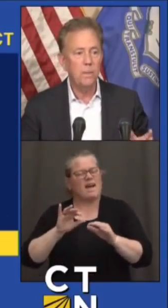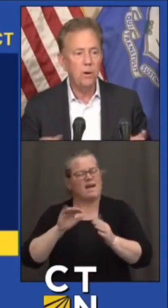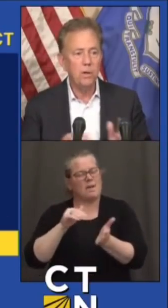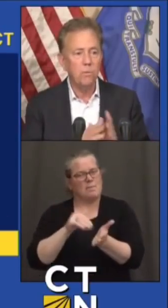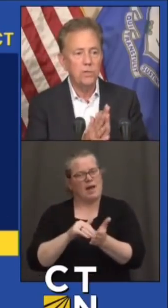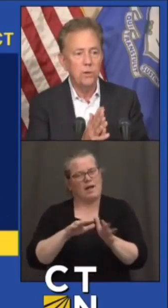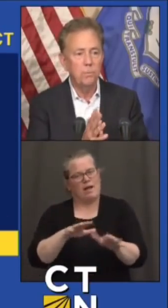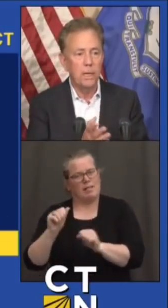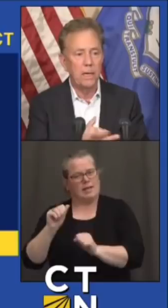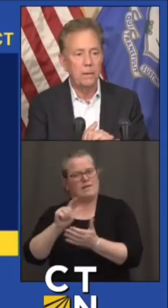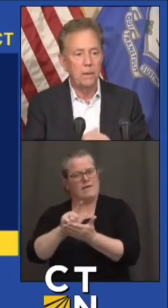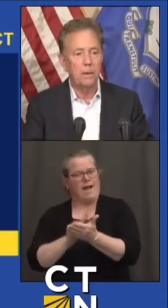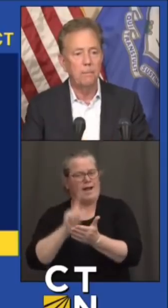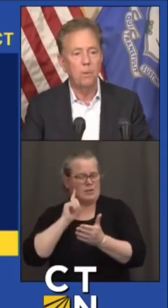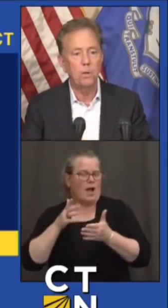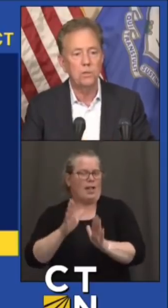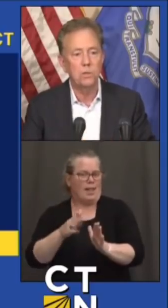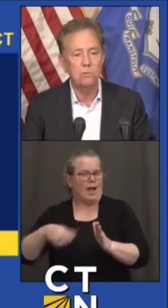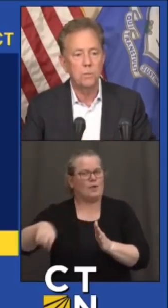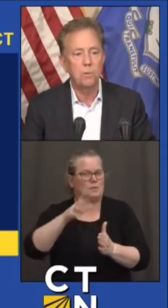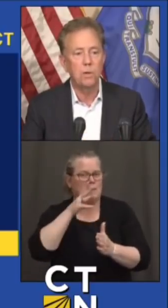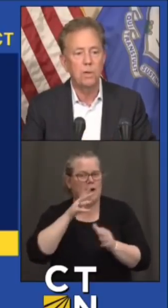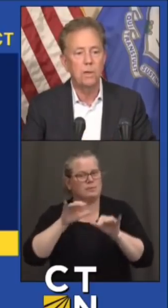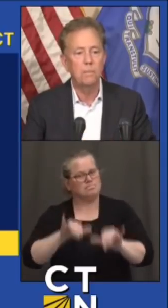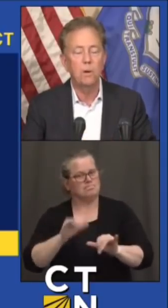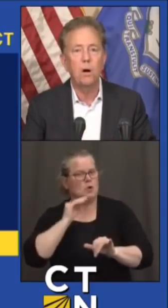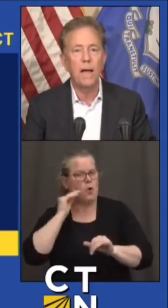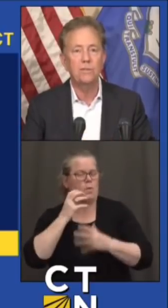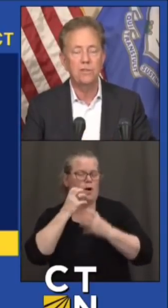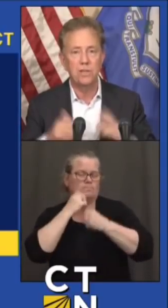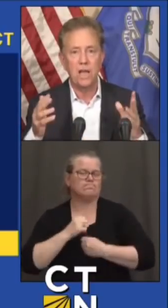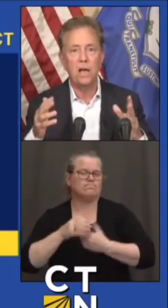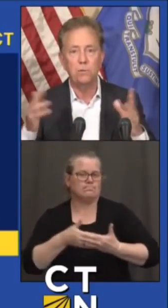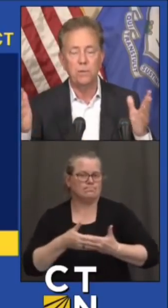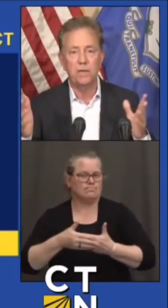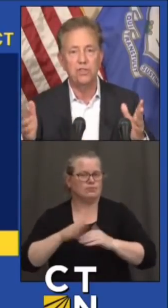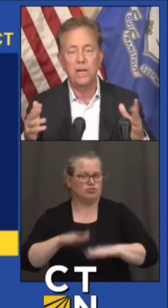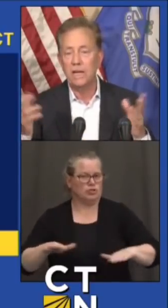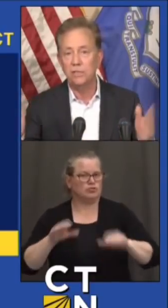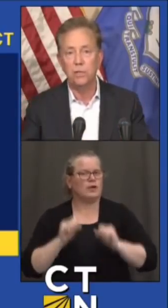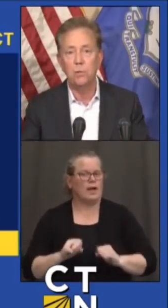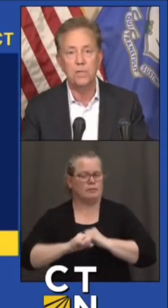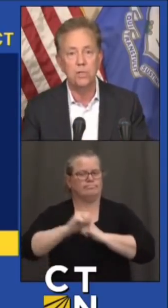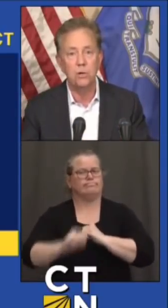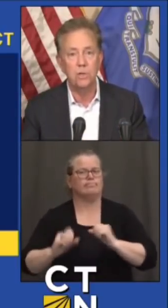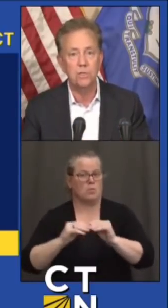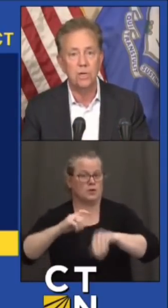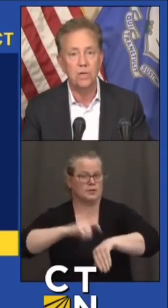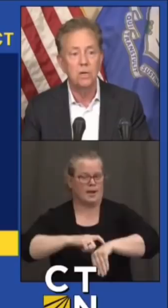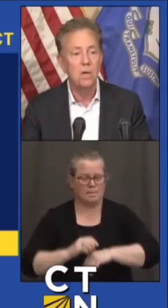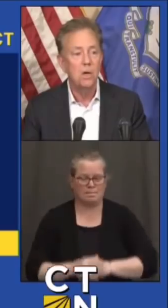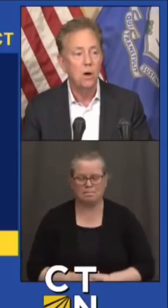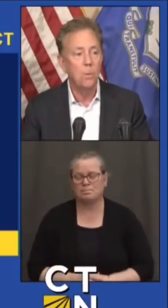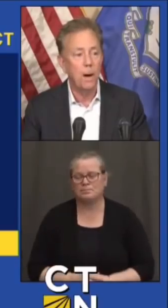So the American Rescue Plan also supported our Access Health Exchange, otherwise known